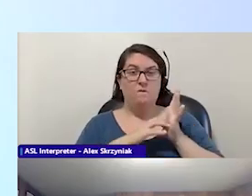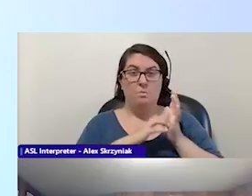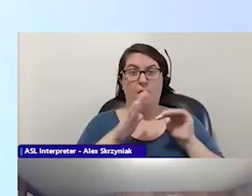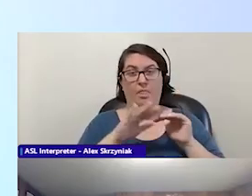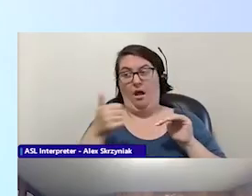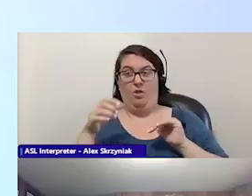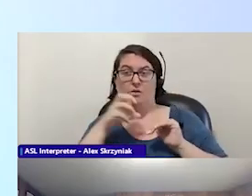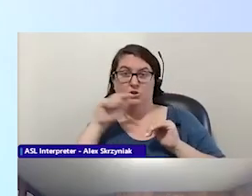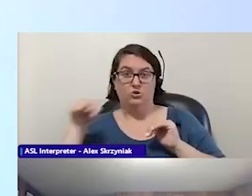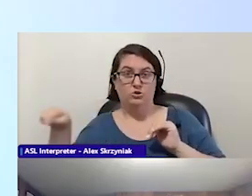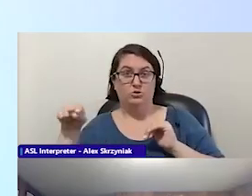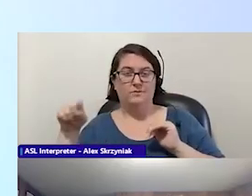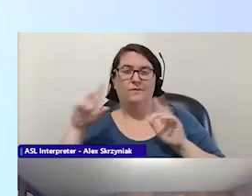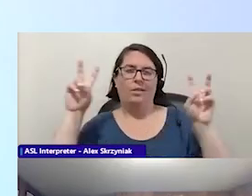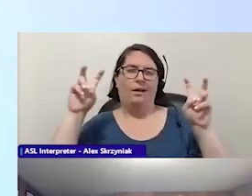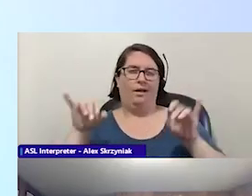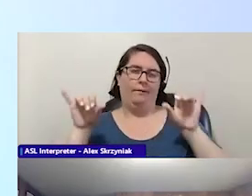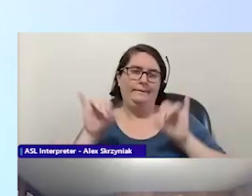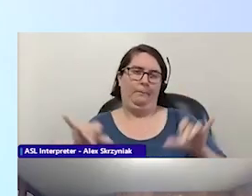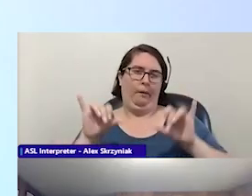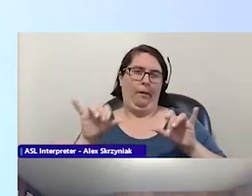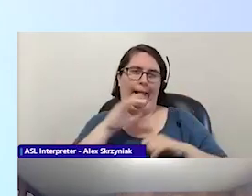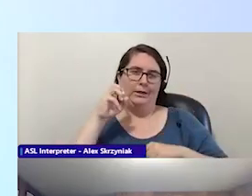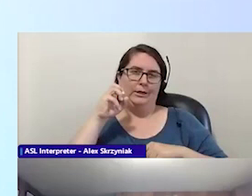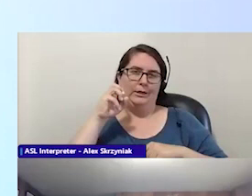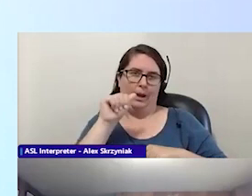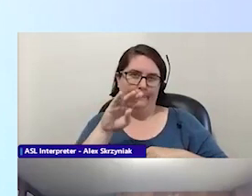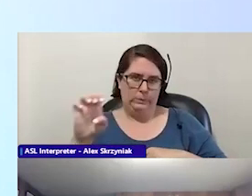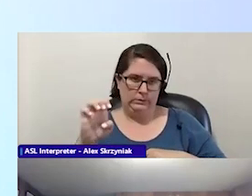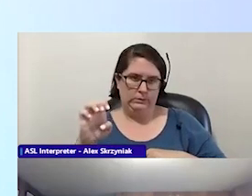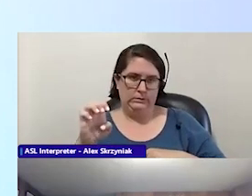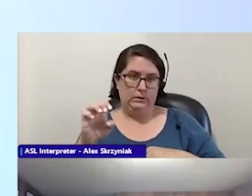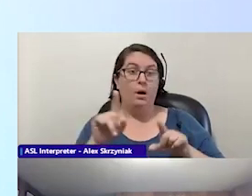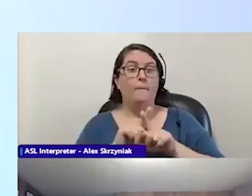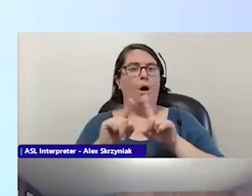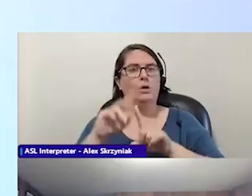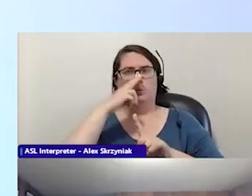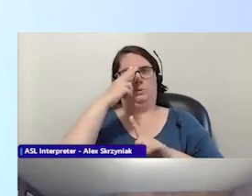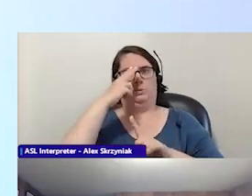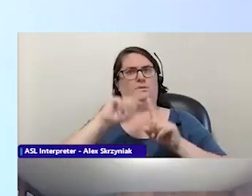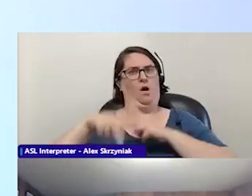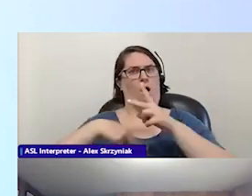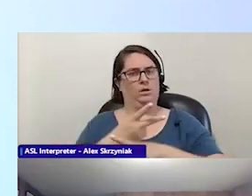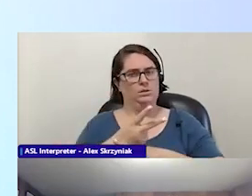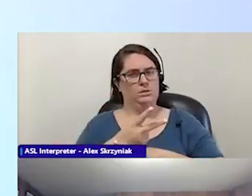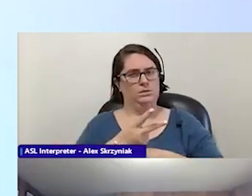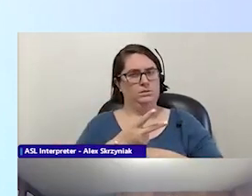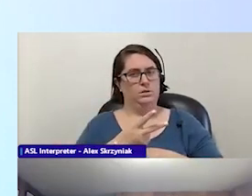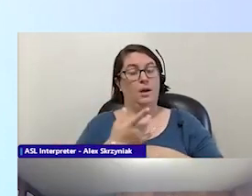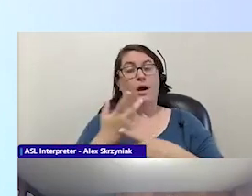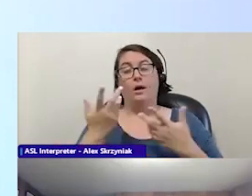typical elder abuse, as well as to unique forms. And, amongst the kinds